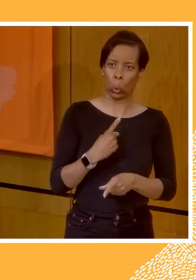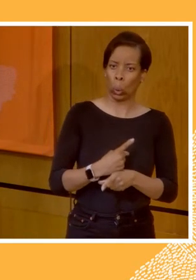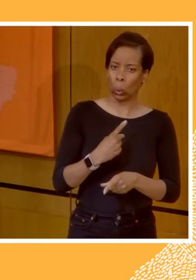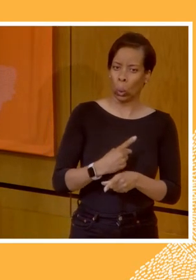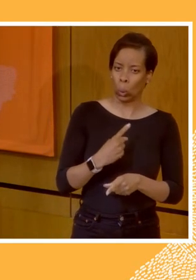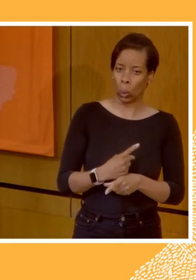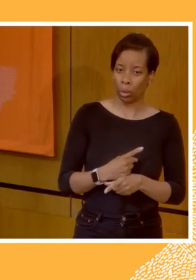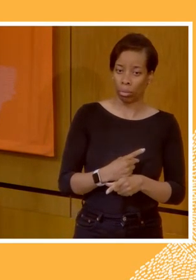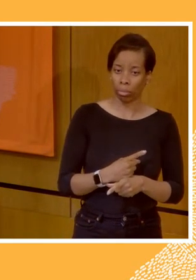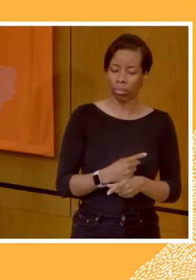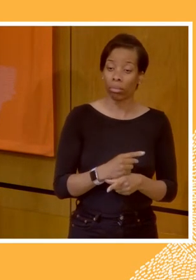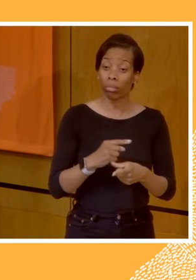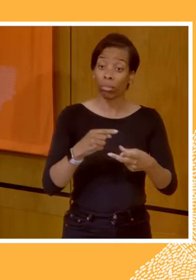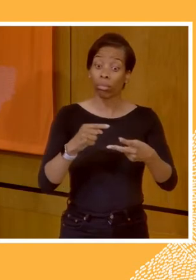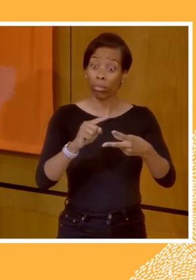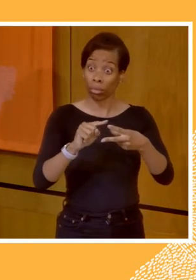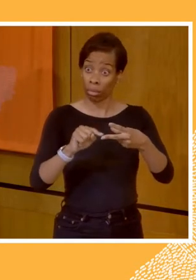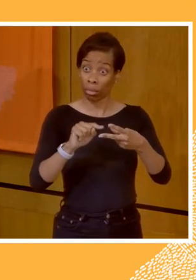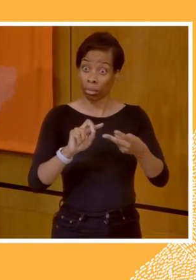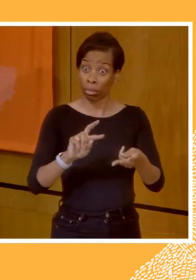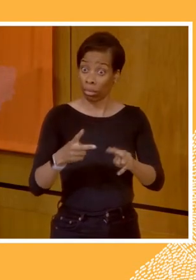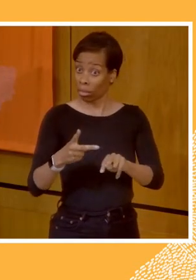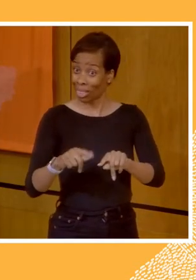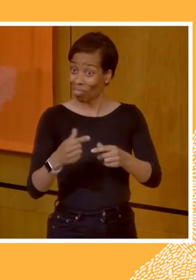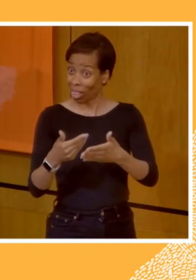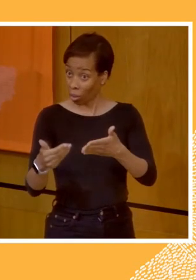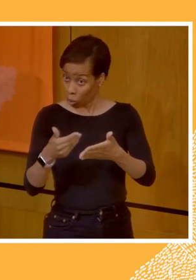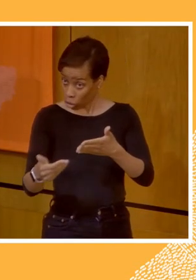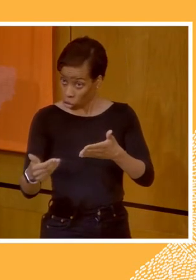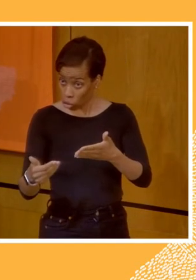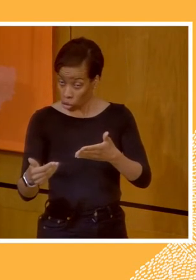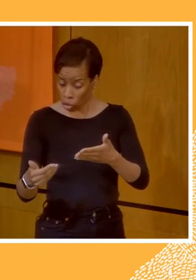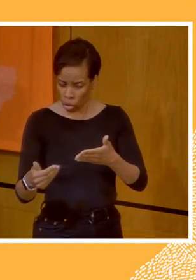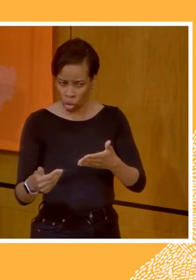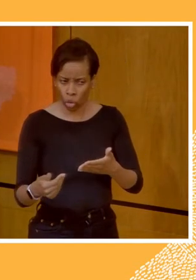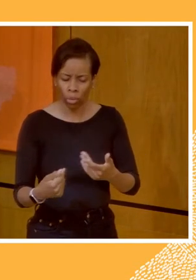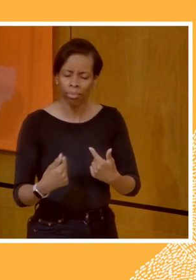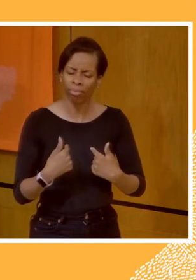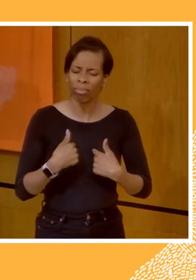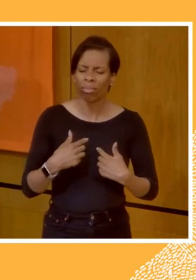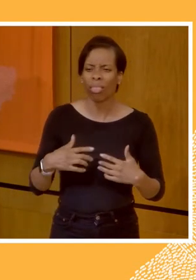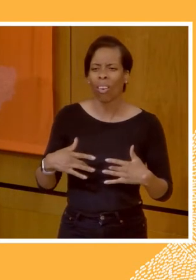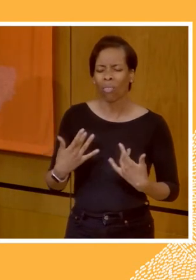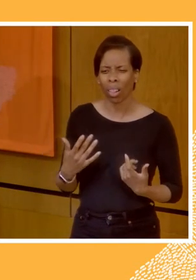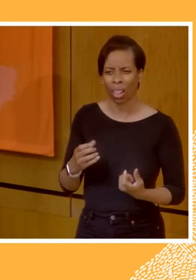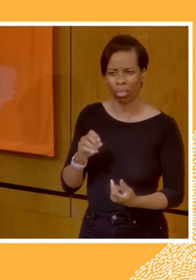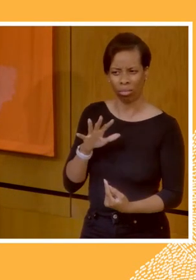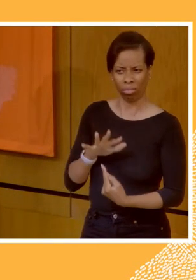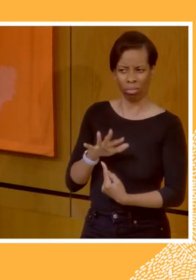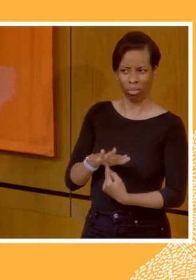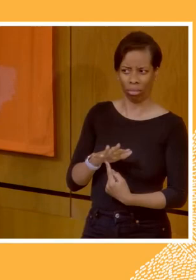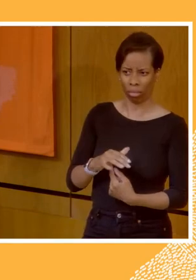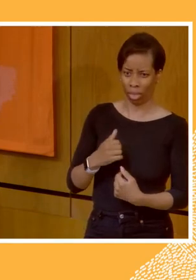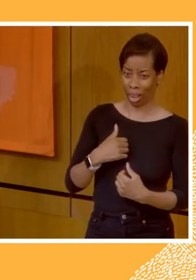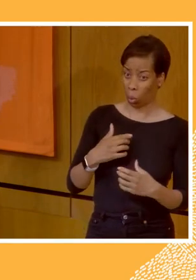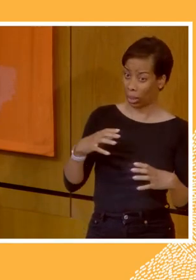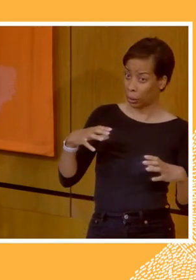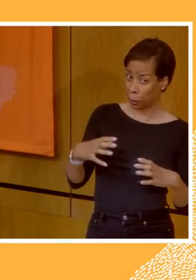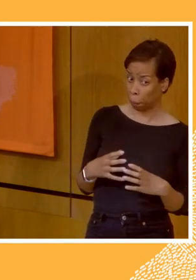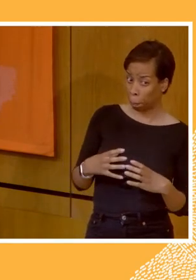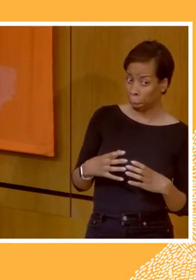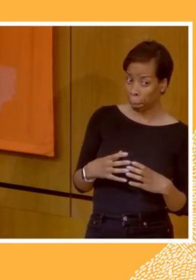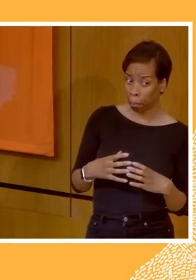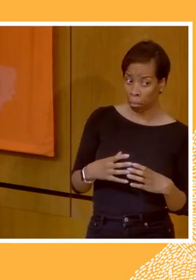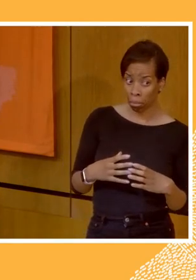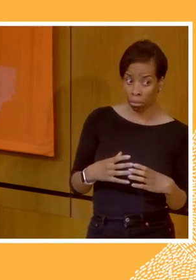Language, thanks Sam for bringing that up. It was again really important for us that, you know, a lot of our team are